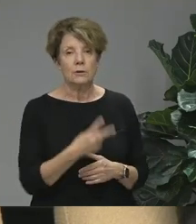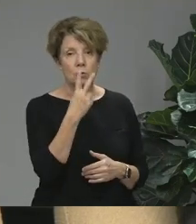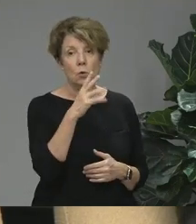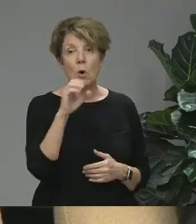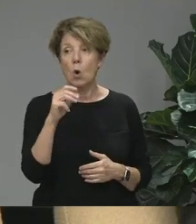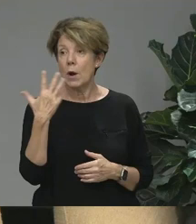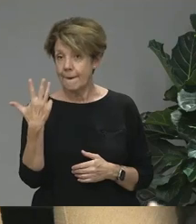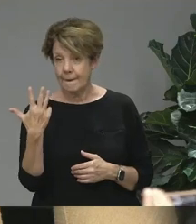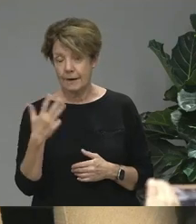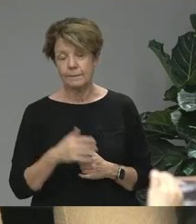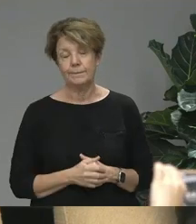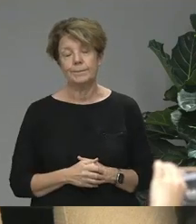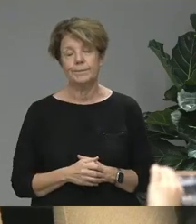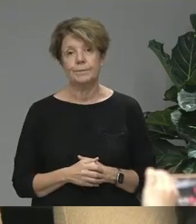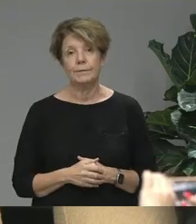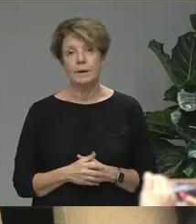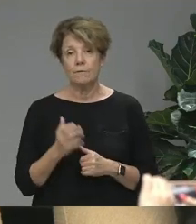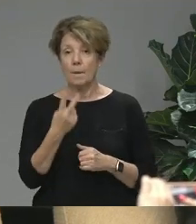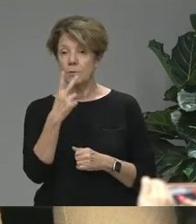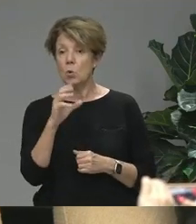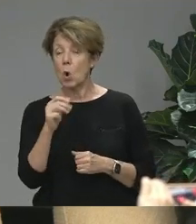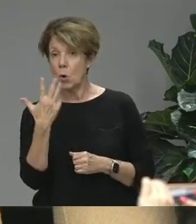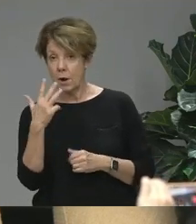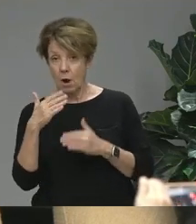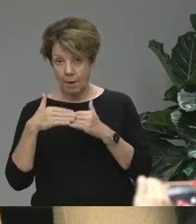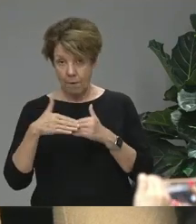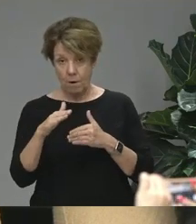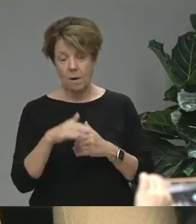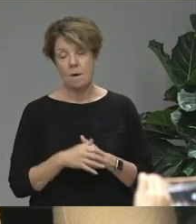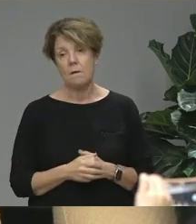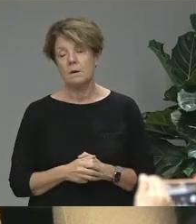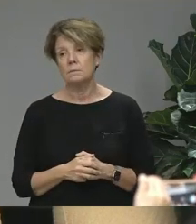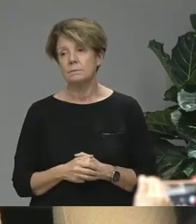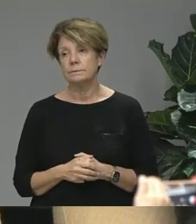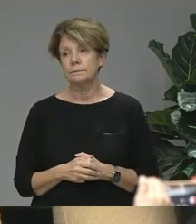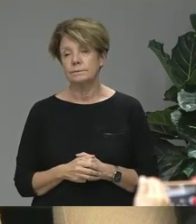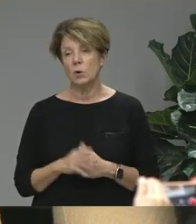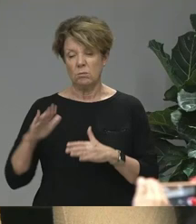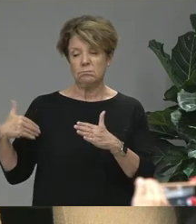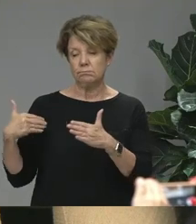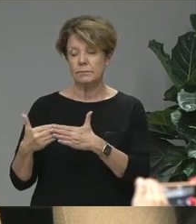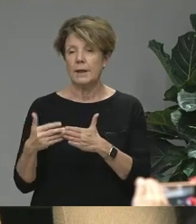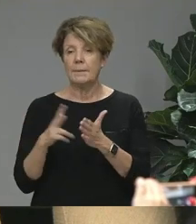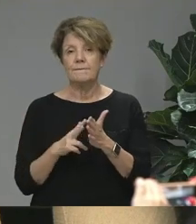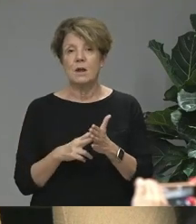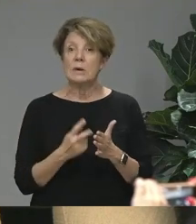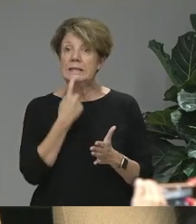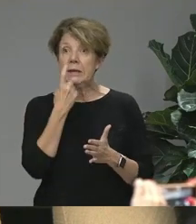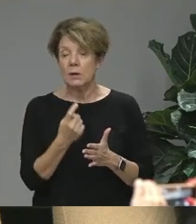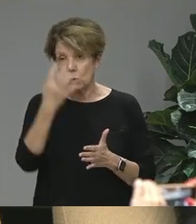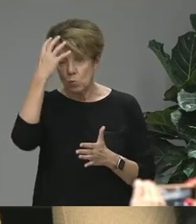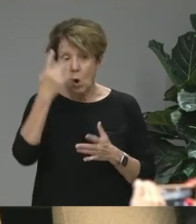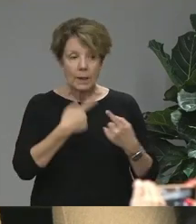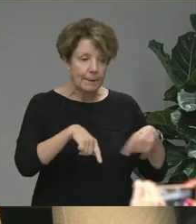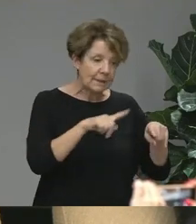2009. Since 2009, there have been a number of very serious royal commissions, a royal